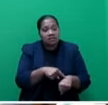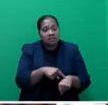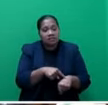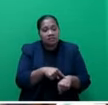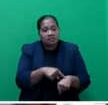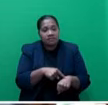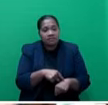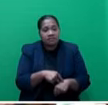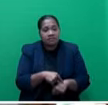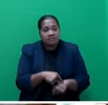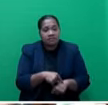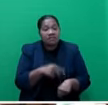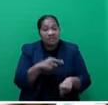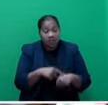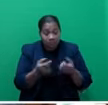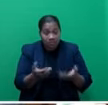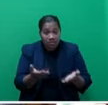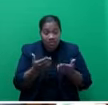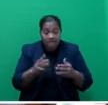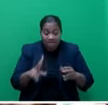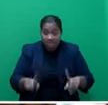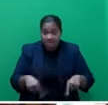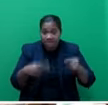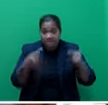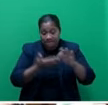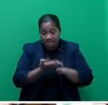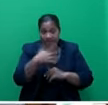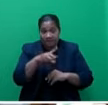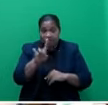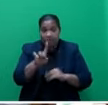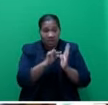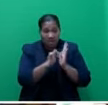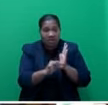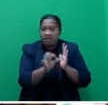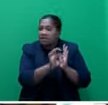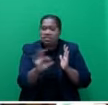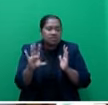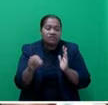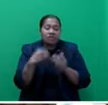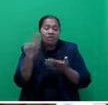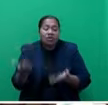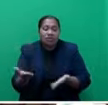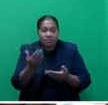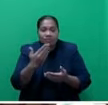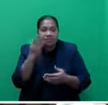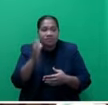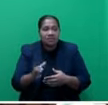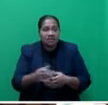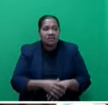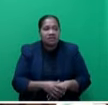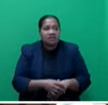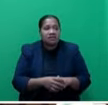the time given for a debate under 51 is not set by the Honourable Speaker. It's set by the